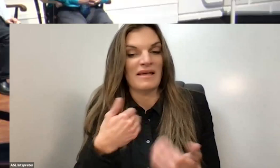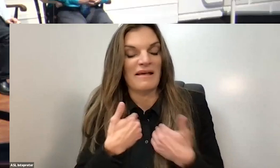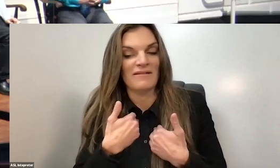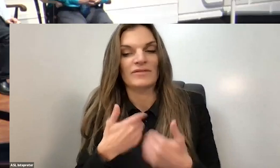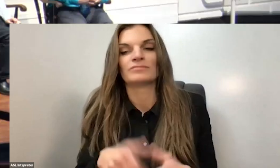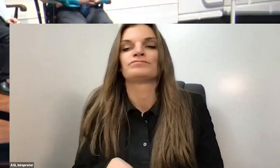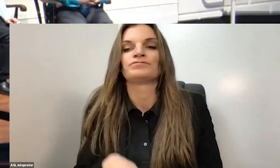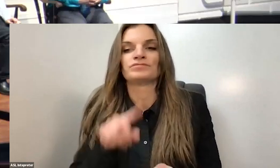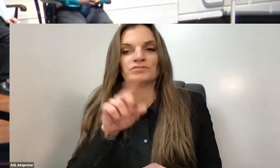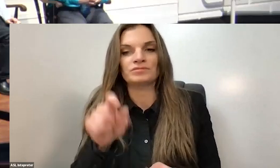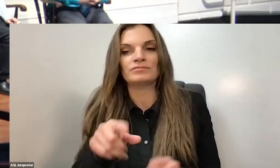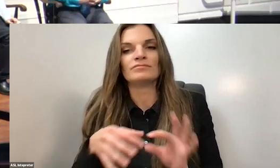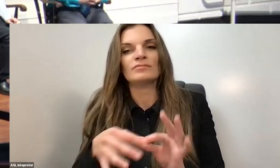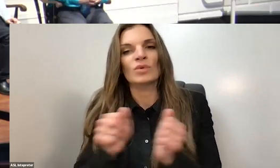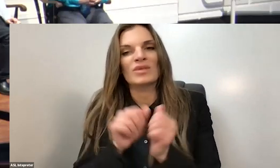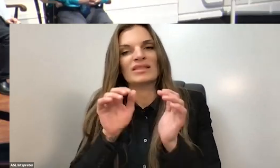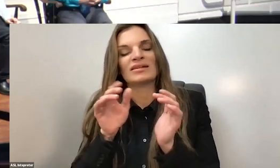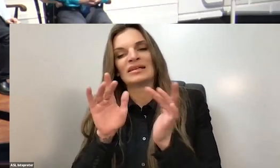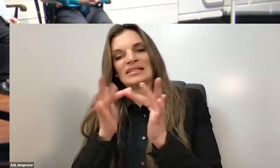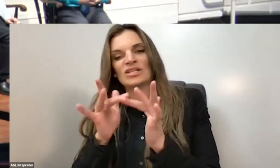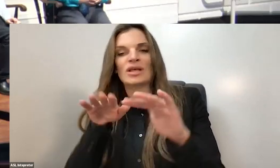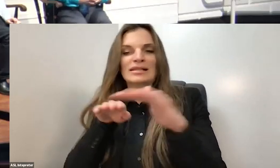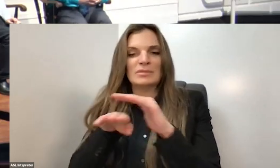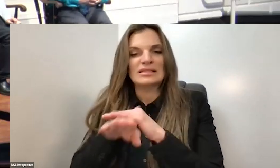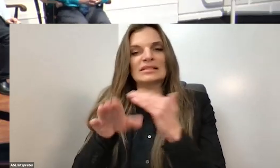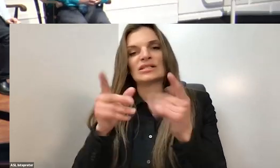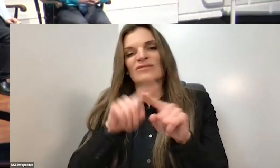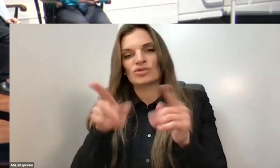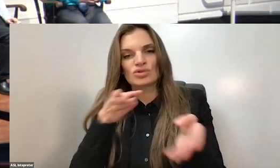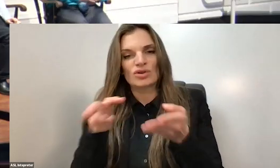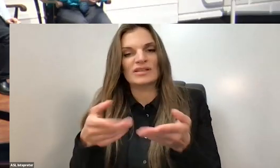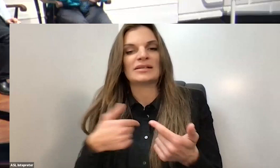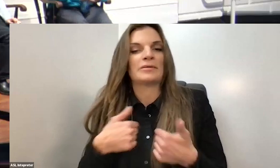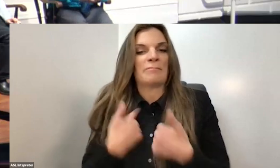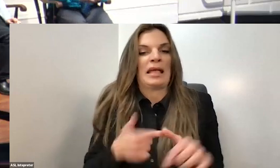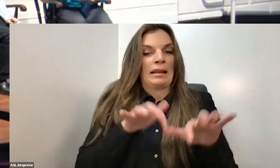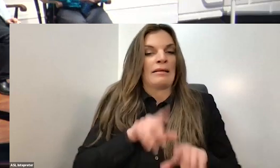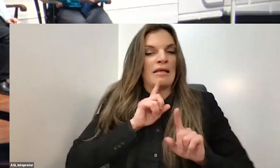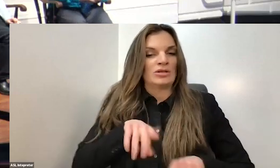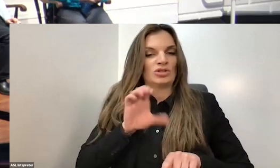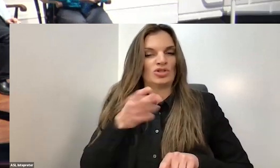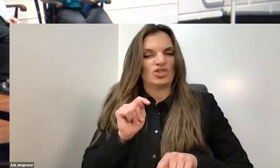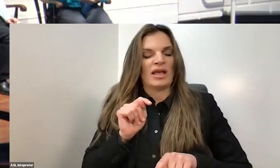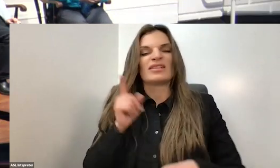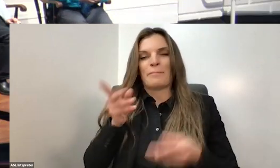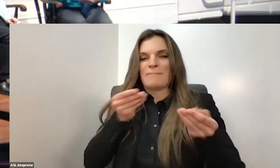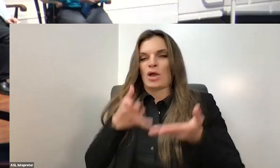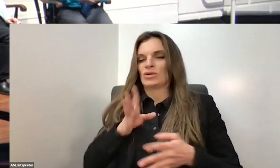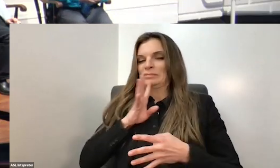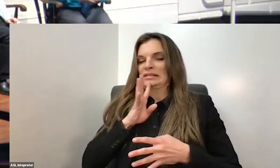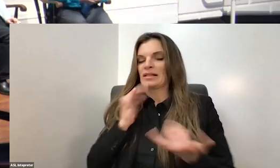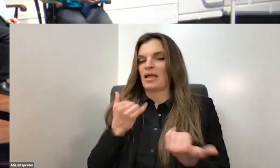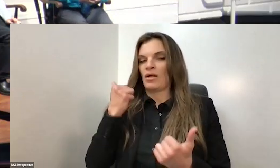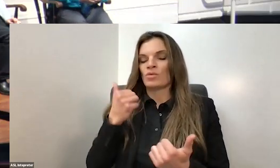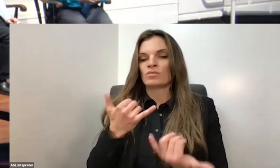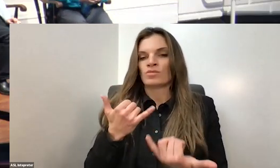digital accessibility services and our resources. So we've been answering those in the chat, but we did get one from someone who's